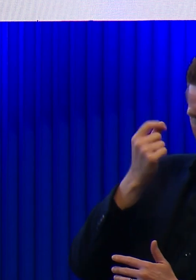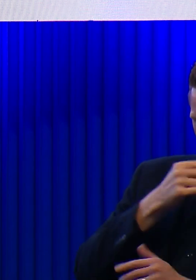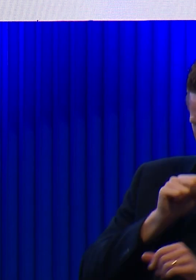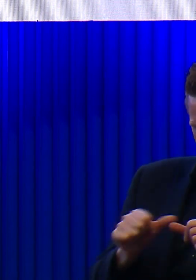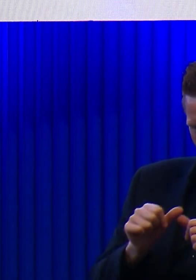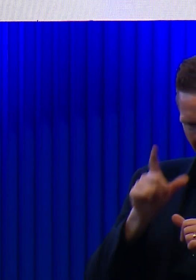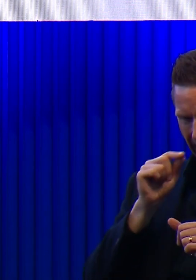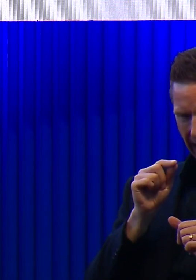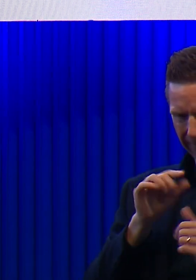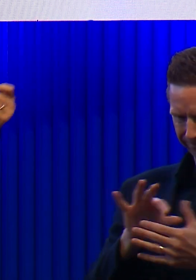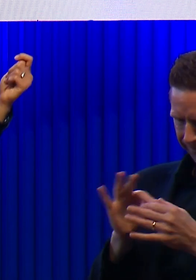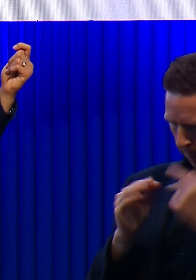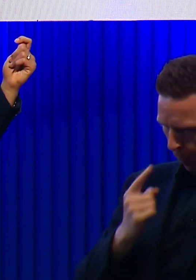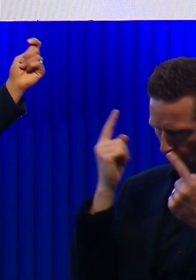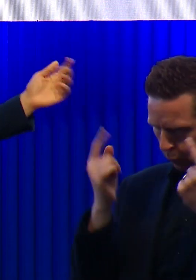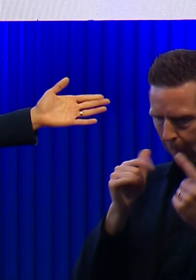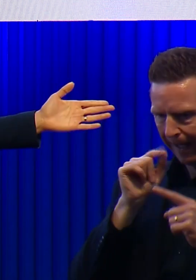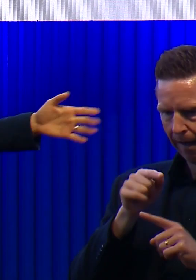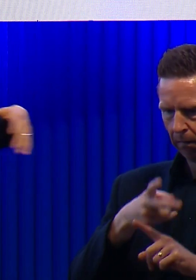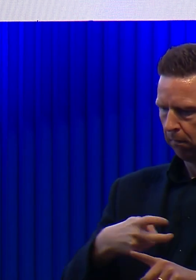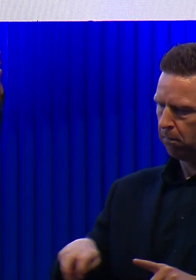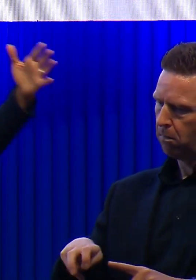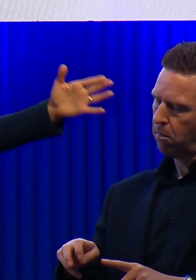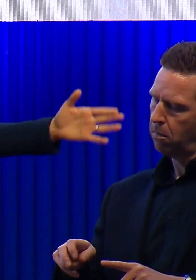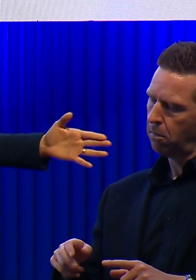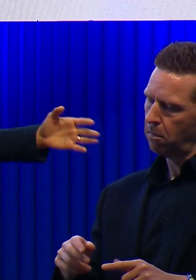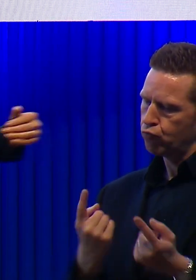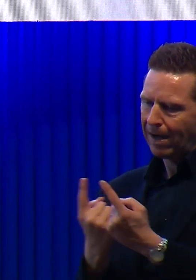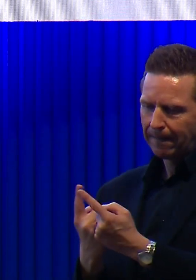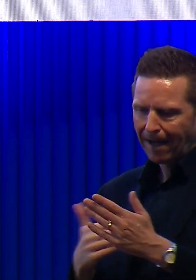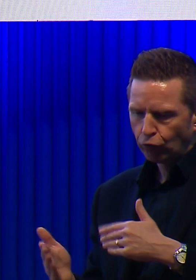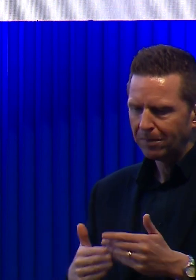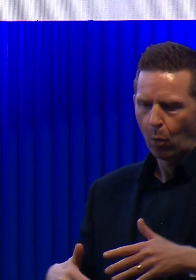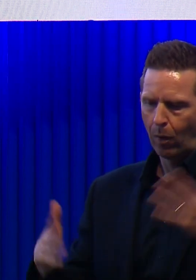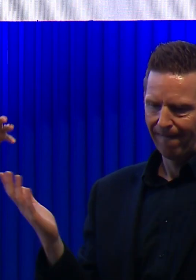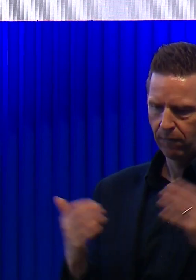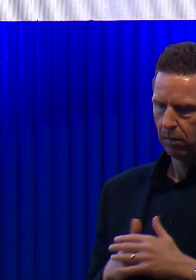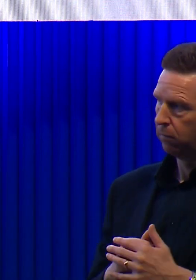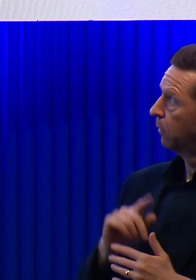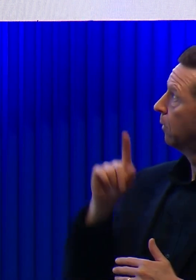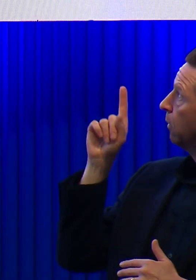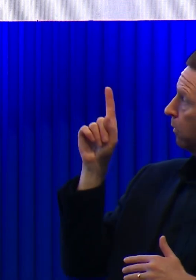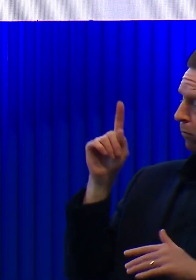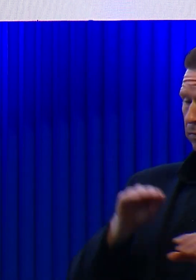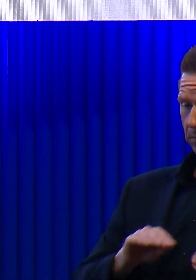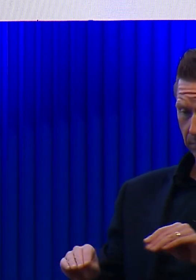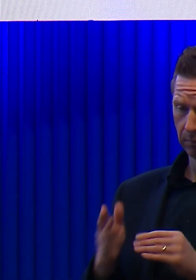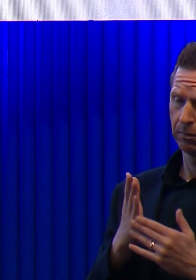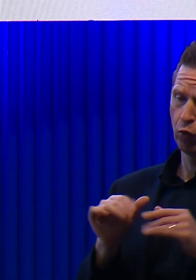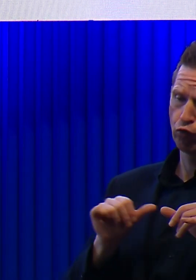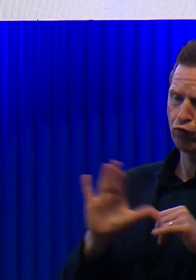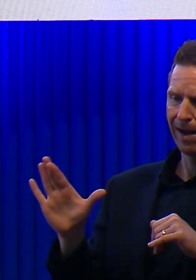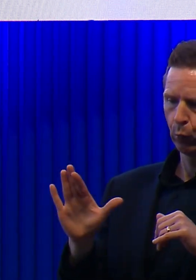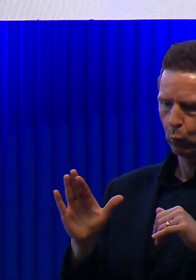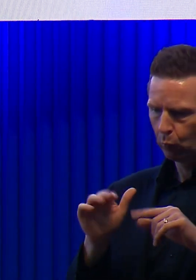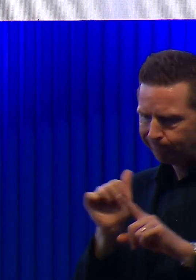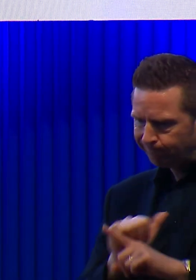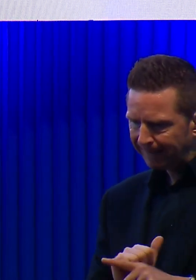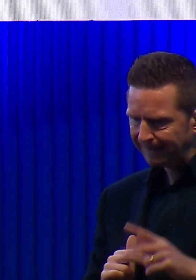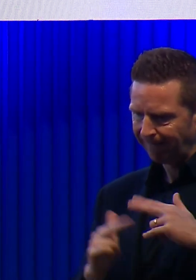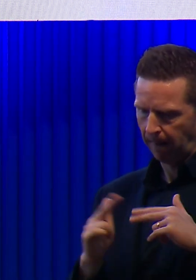just drag this thing over here. I was trying to be too clever here with things. There we go. If the organization is over